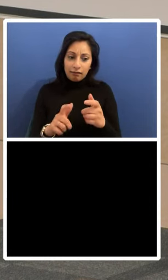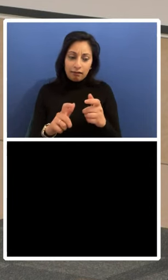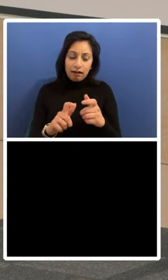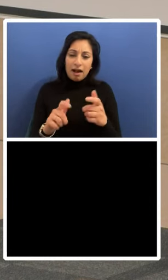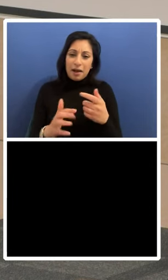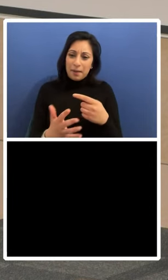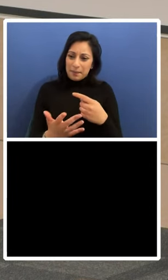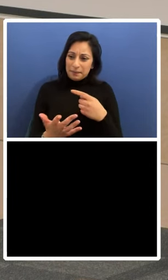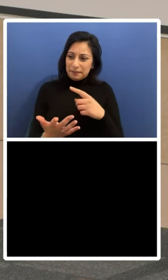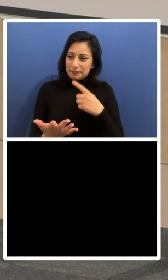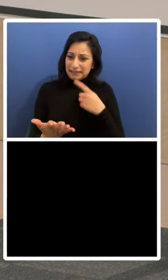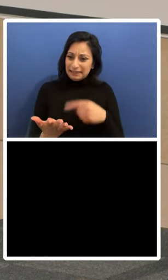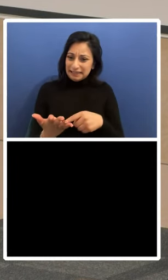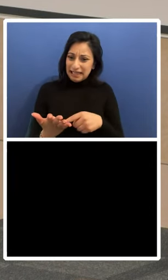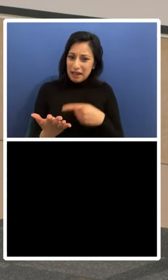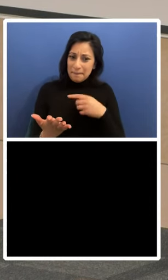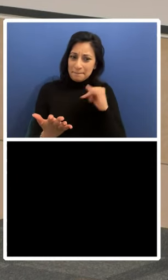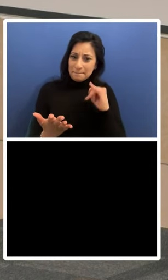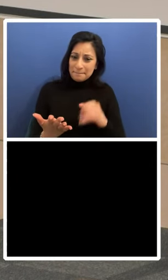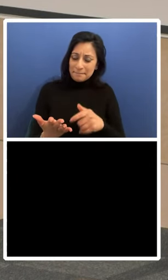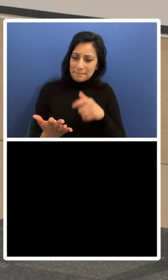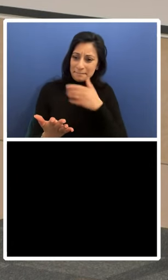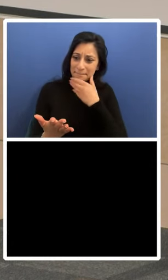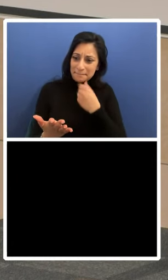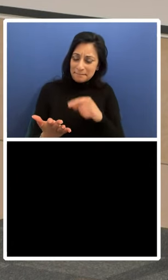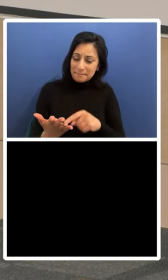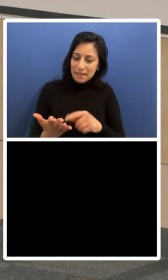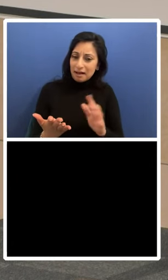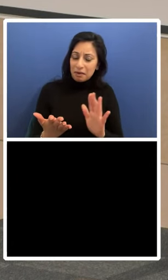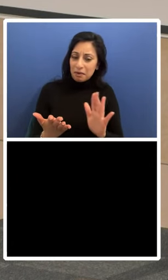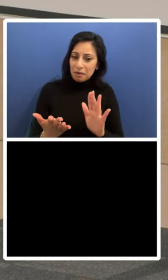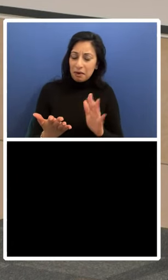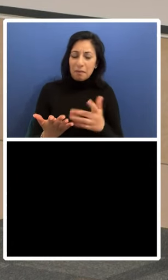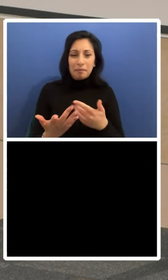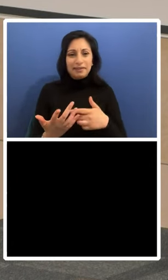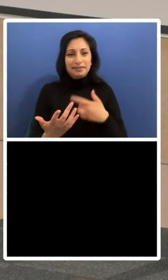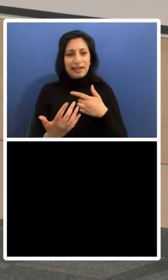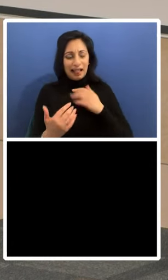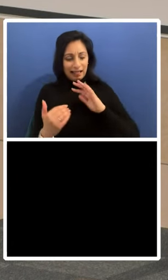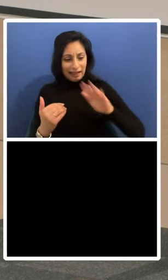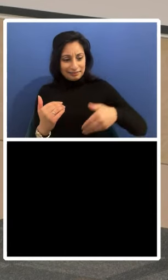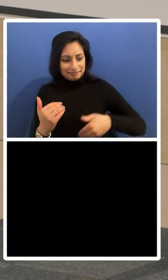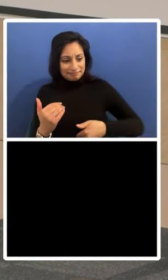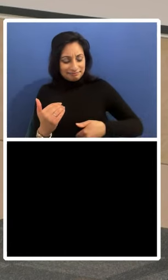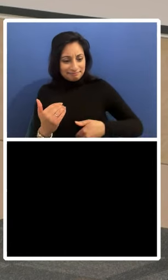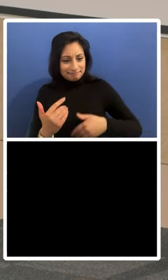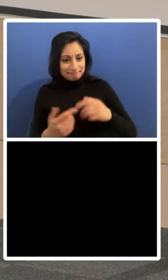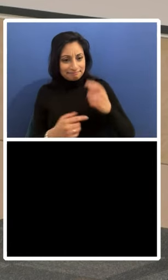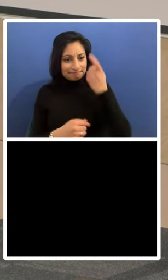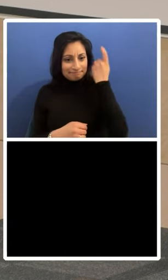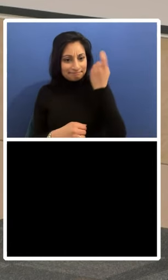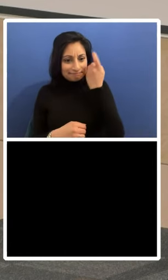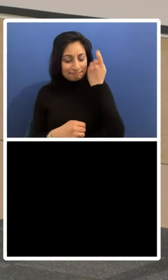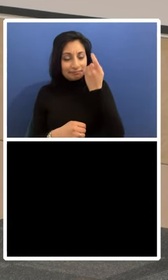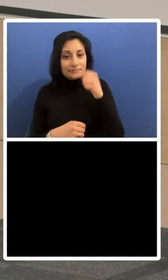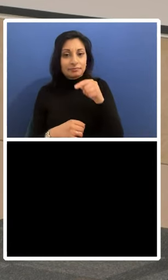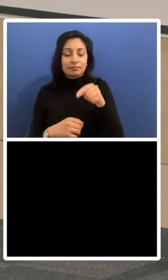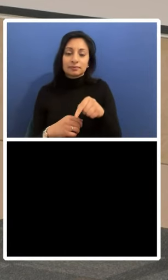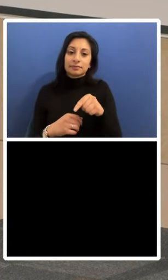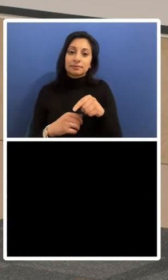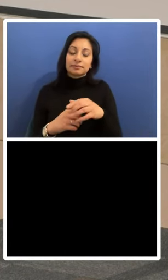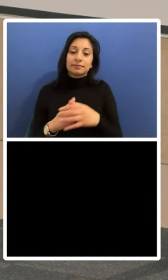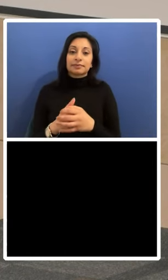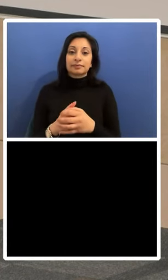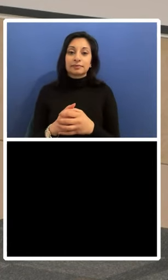of moral question it's this weird thing which people go you bet on the collapse of society, you're bad.